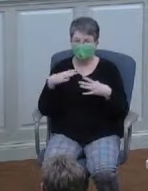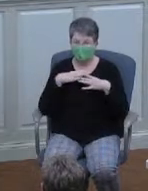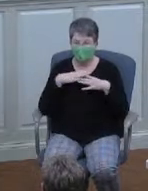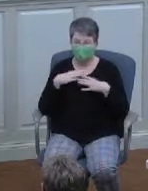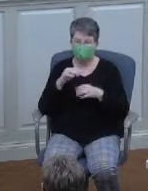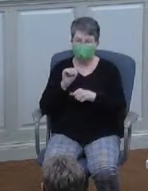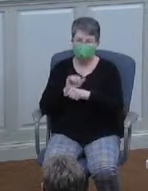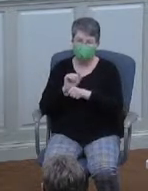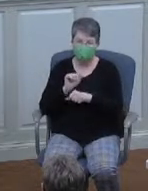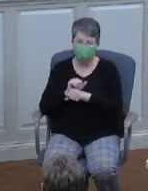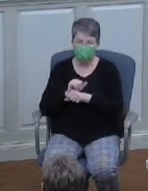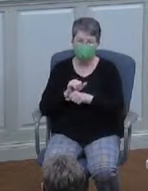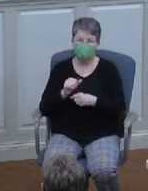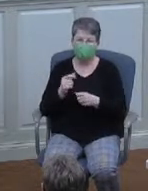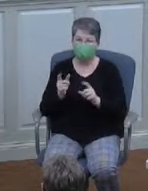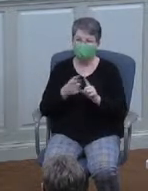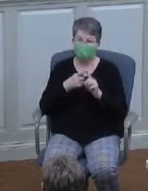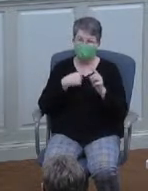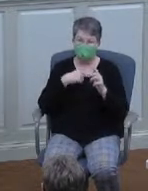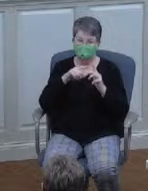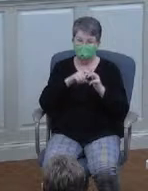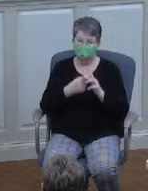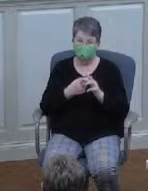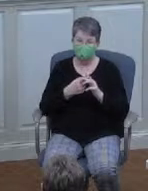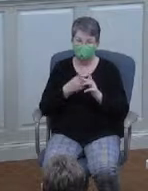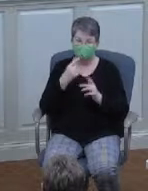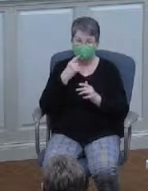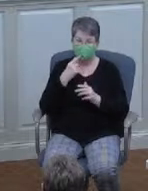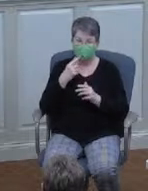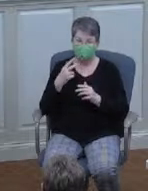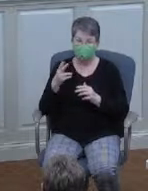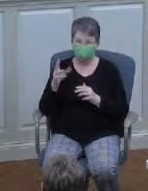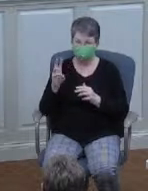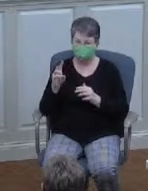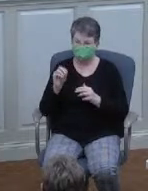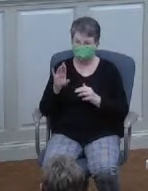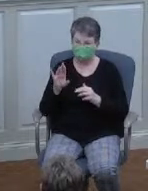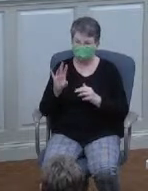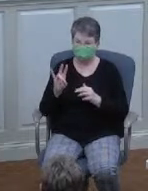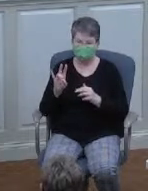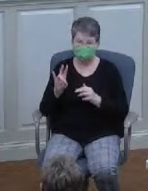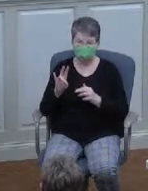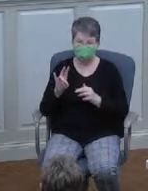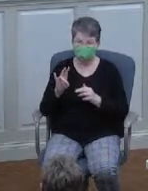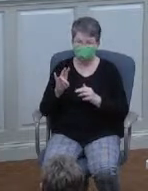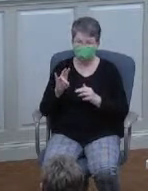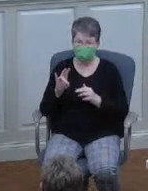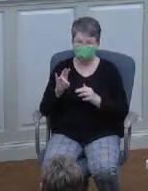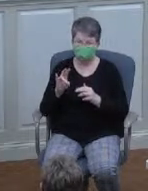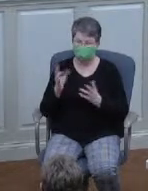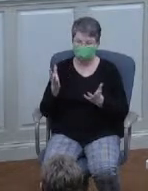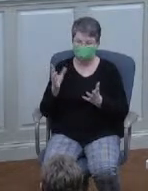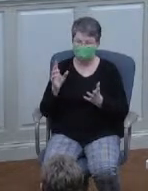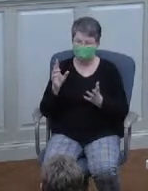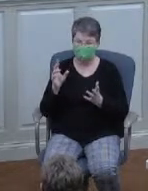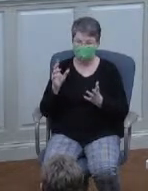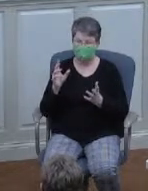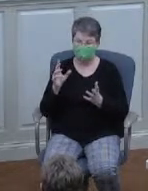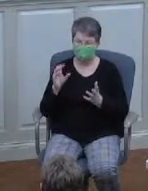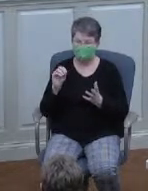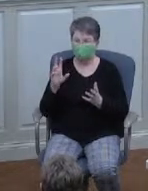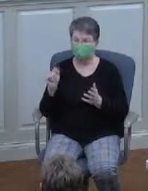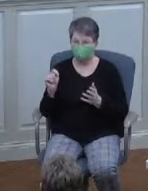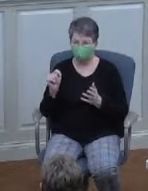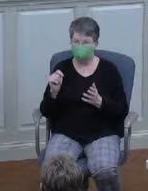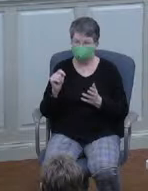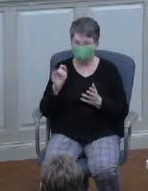on. When I first started, we were, I think, about 6 or 7 men down at the meter shop, and those are your folks that are out there